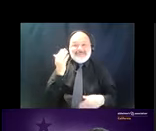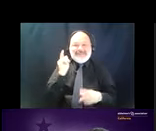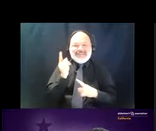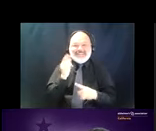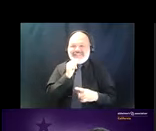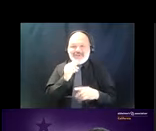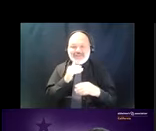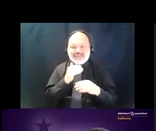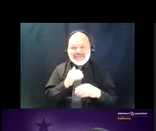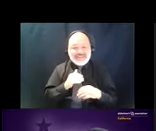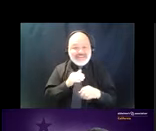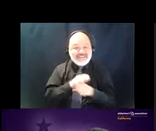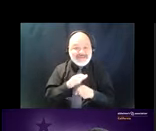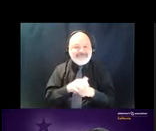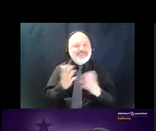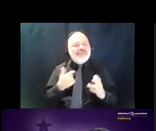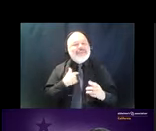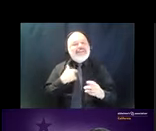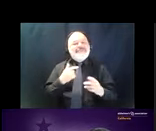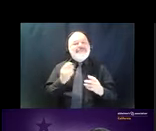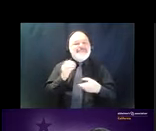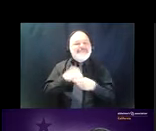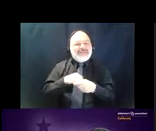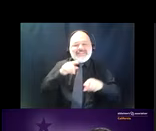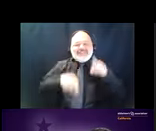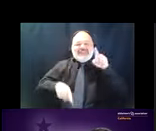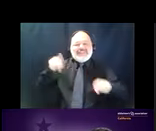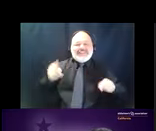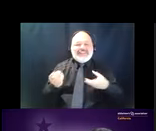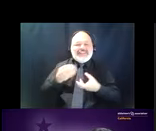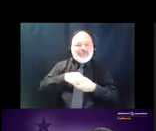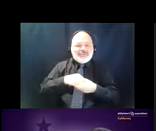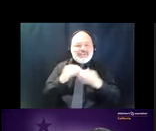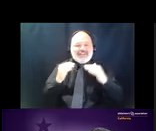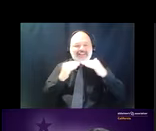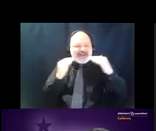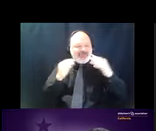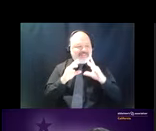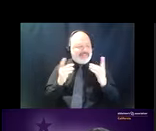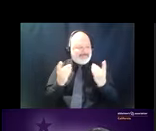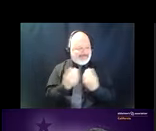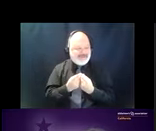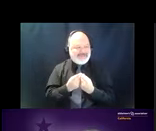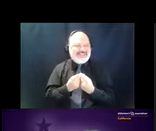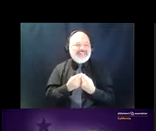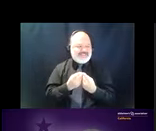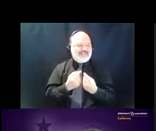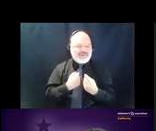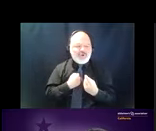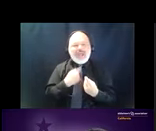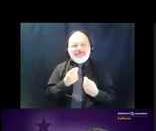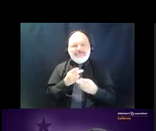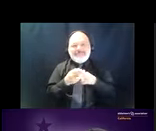I'm very proud to be part of the diversity, inclusion and equity department inside the Alzheimer's Association. So I will be